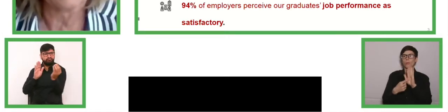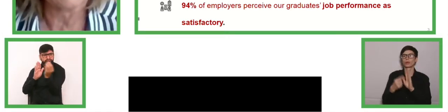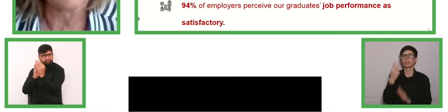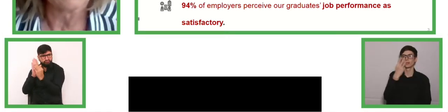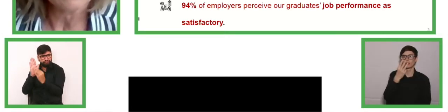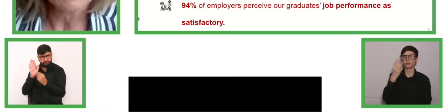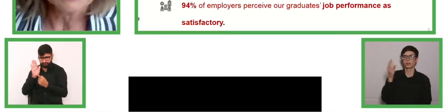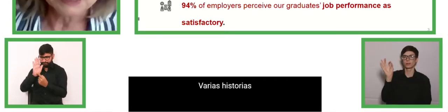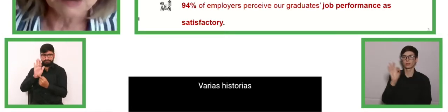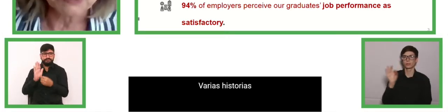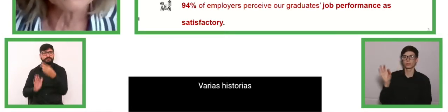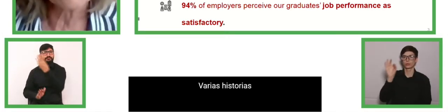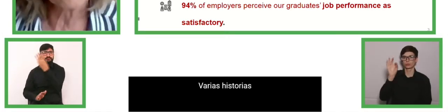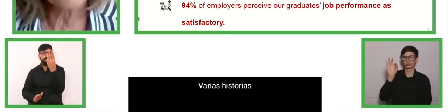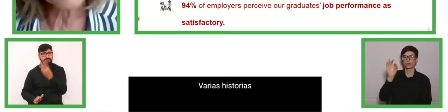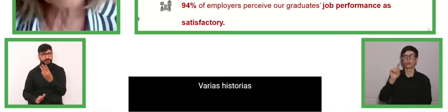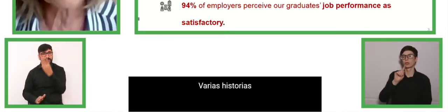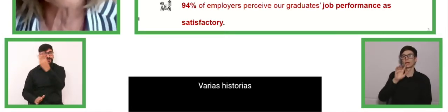university community.